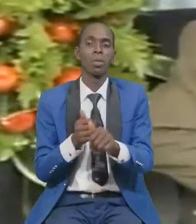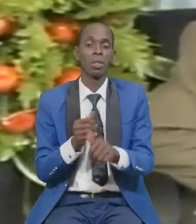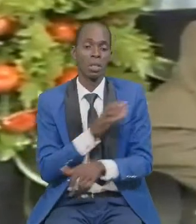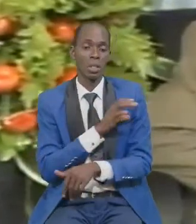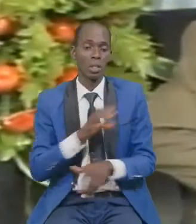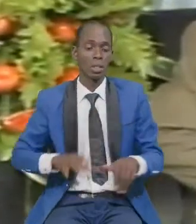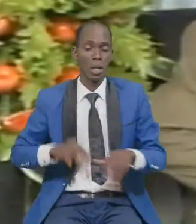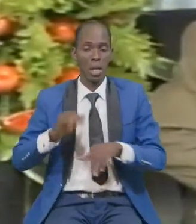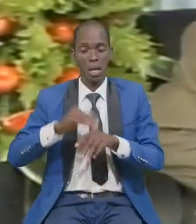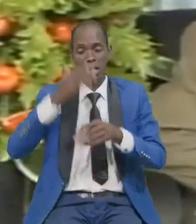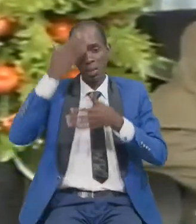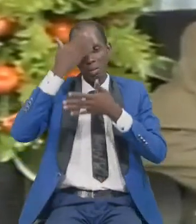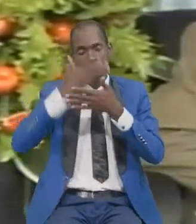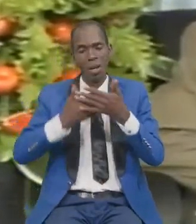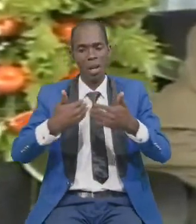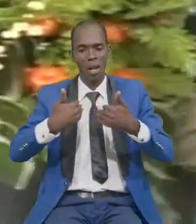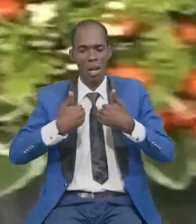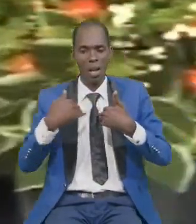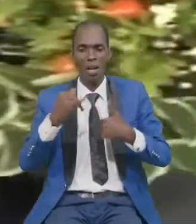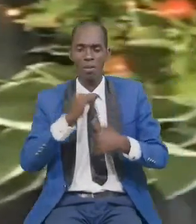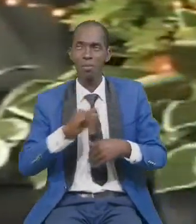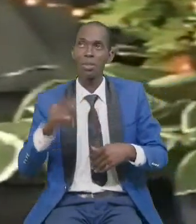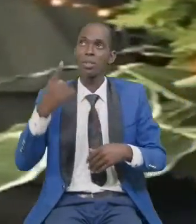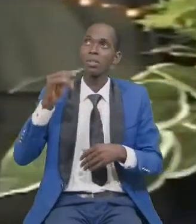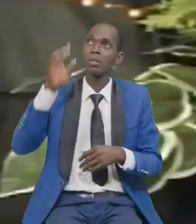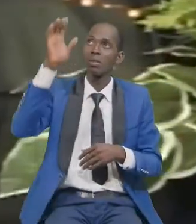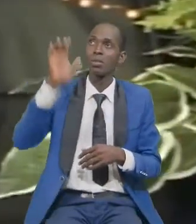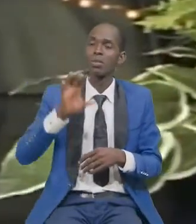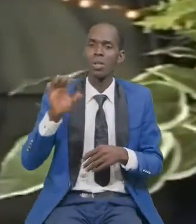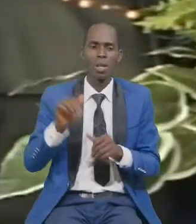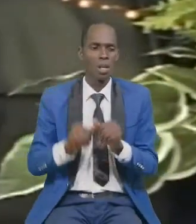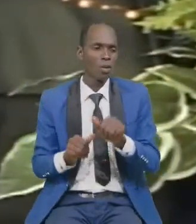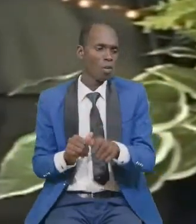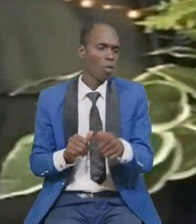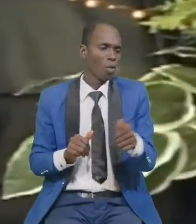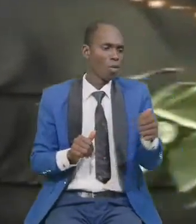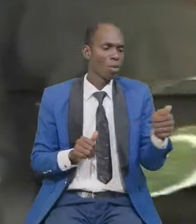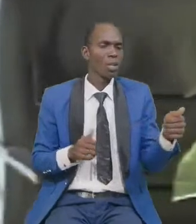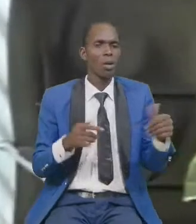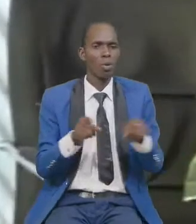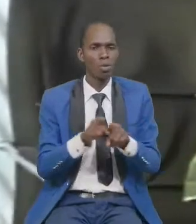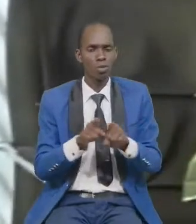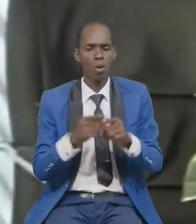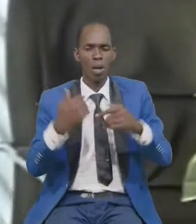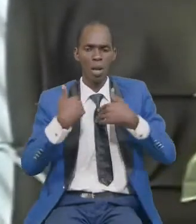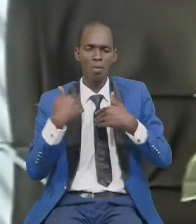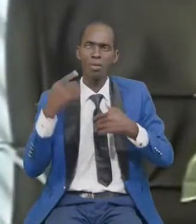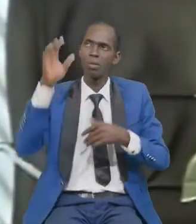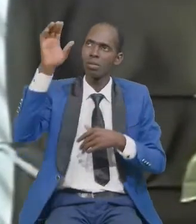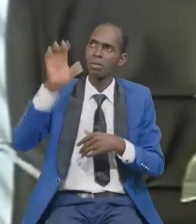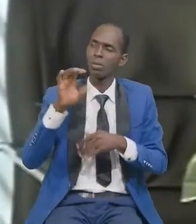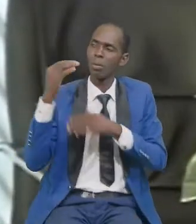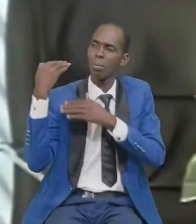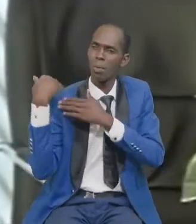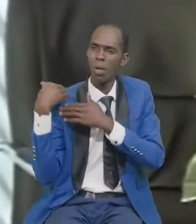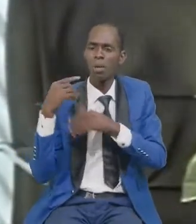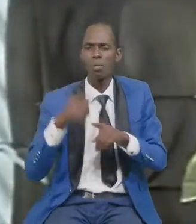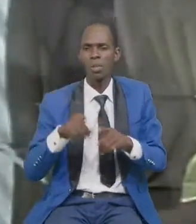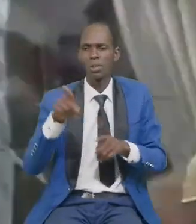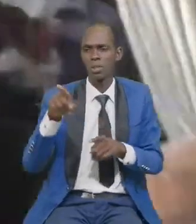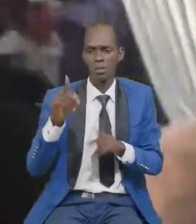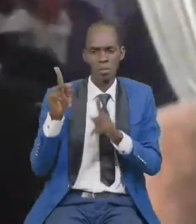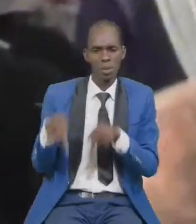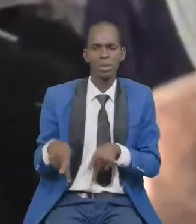in front, carrying a cross. Everybody else carrying their cross. And this one, I'm a